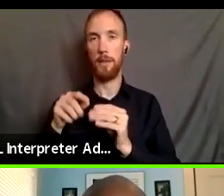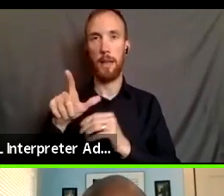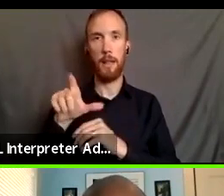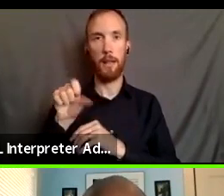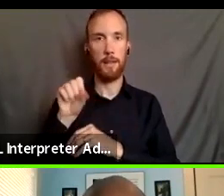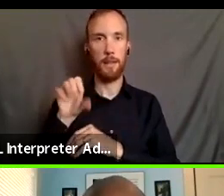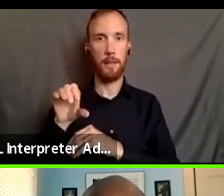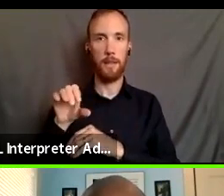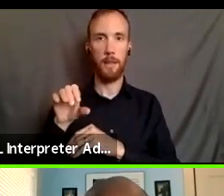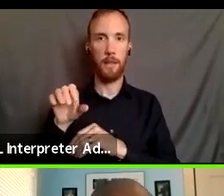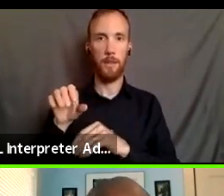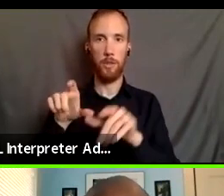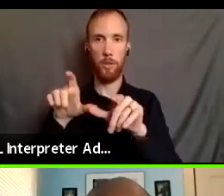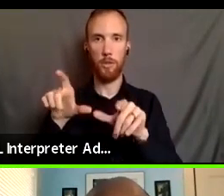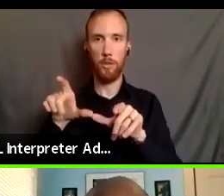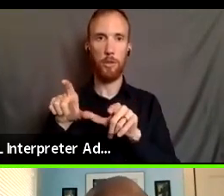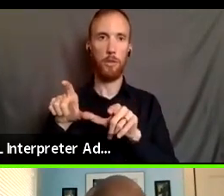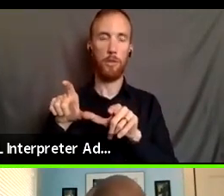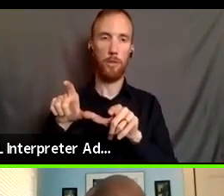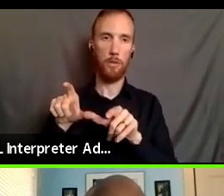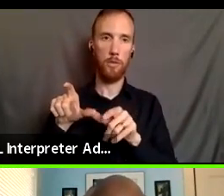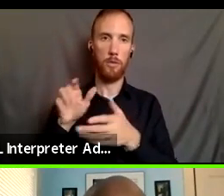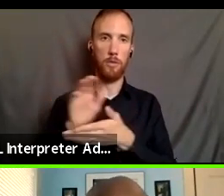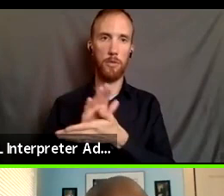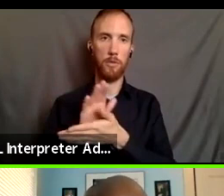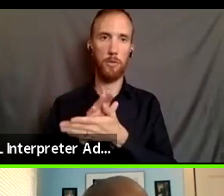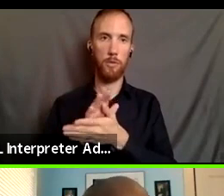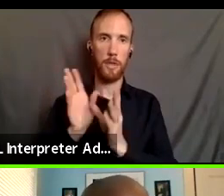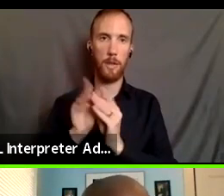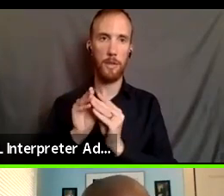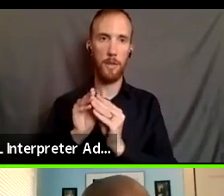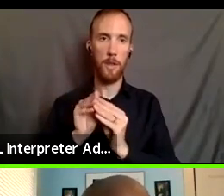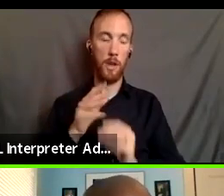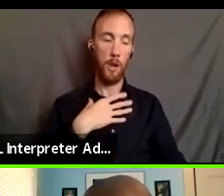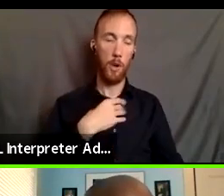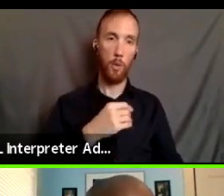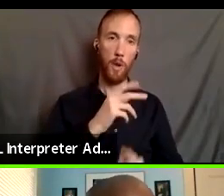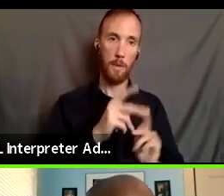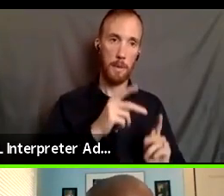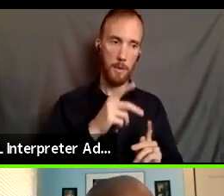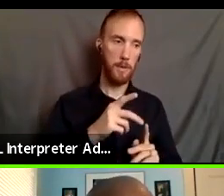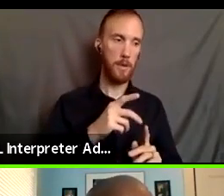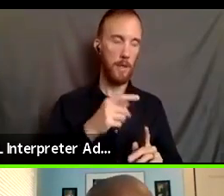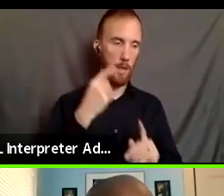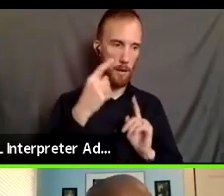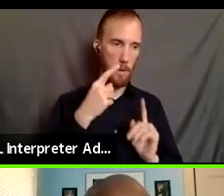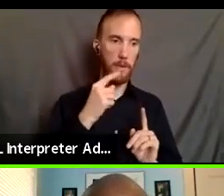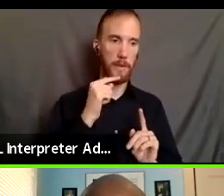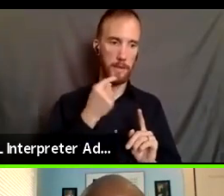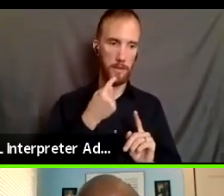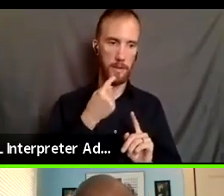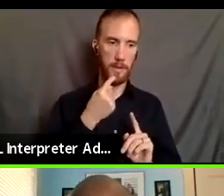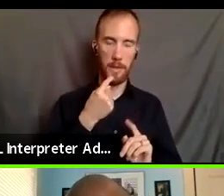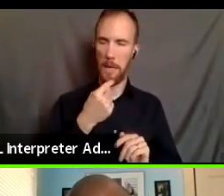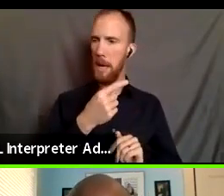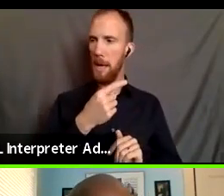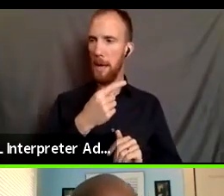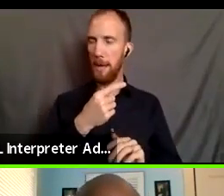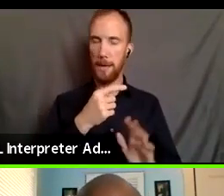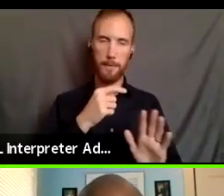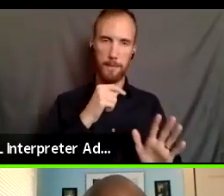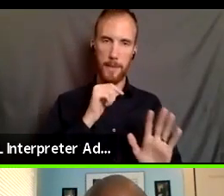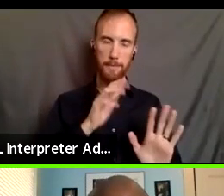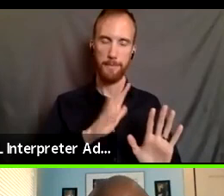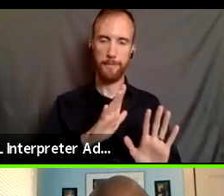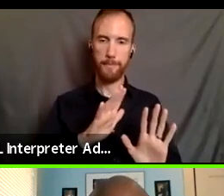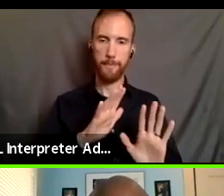took this seriously not it's not perfect but black pants you know we're very intentional they they look they look at it do